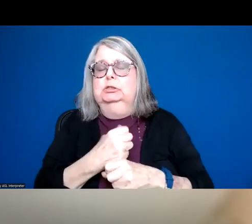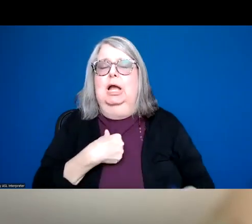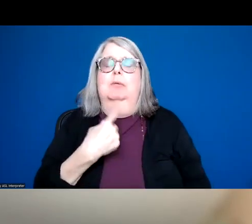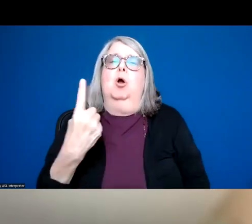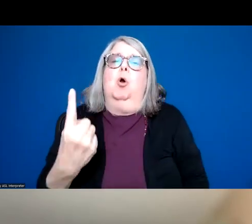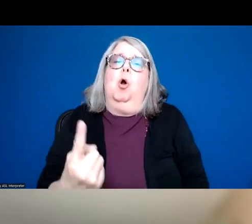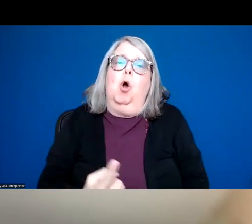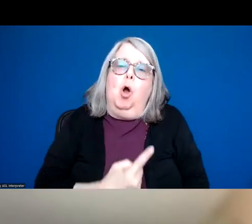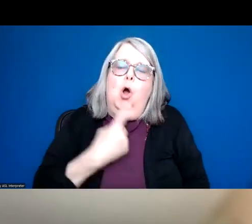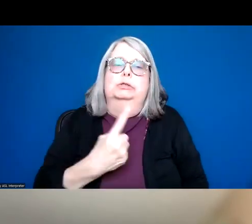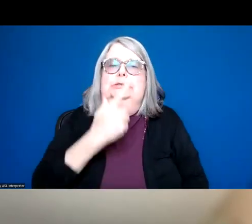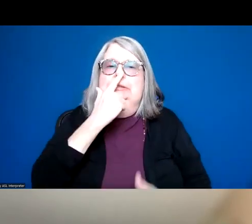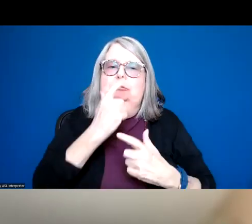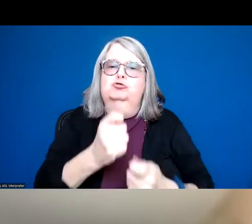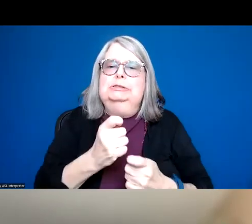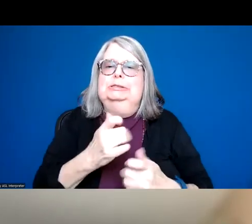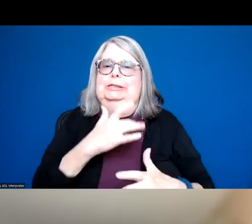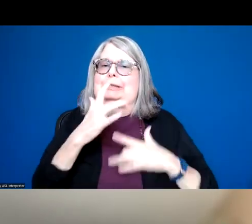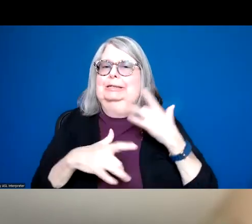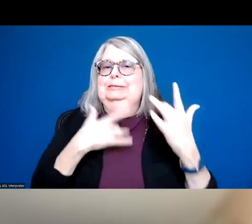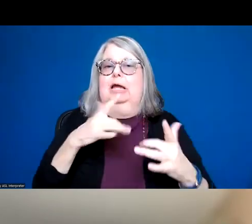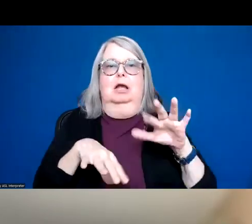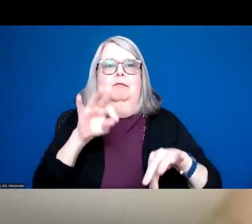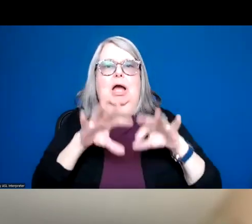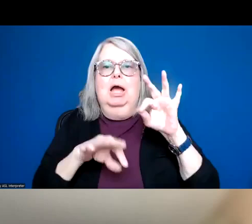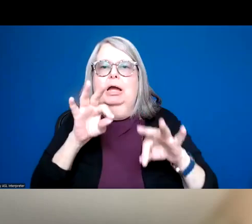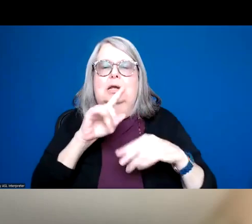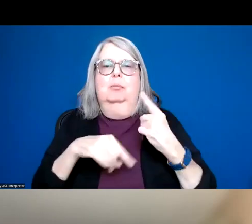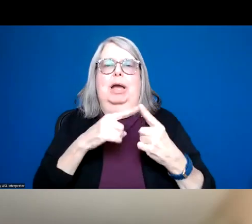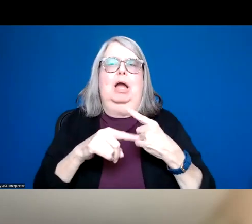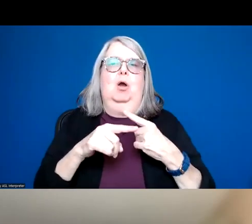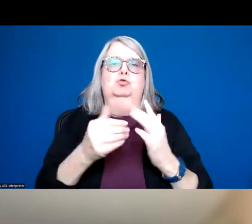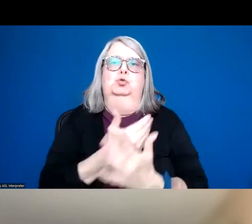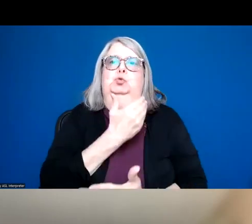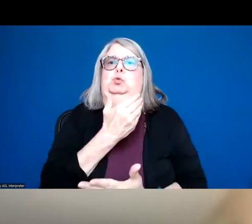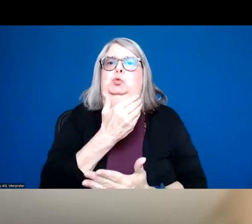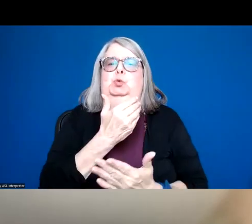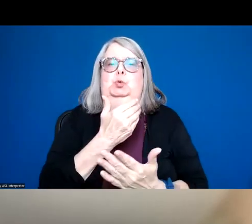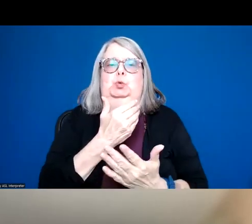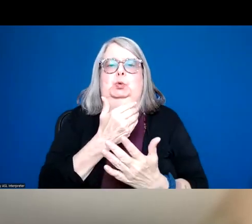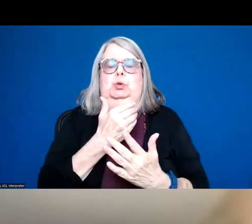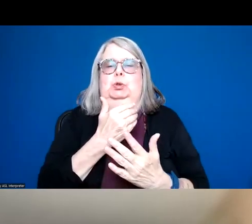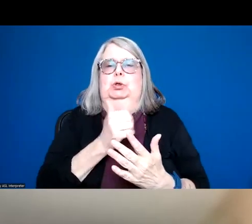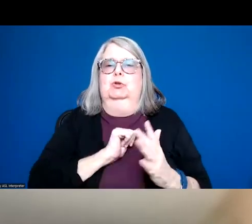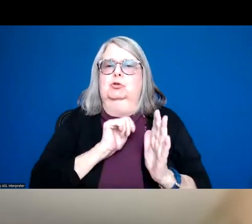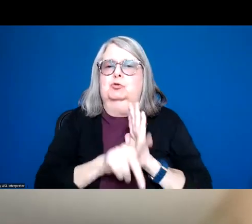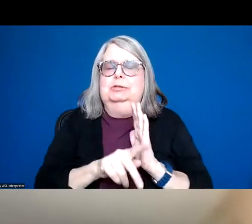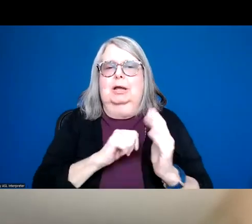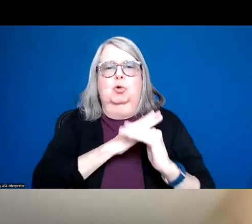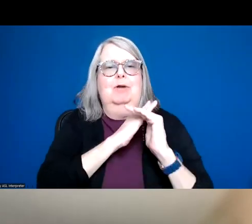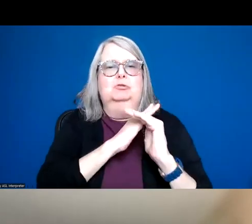always interested and excited to find out about new suicide prevention